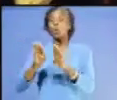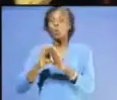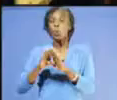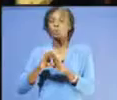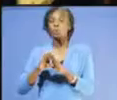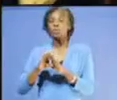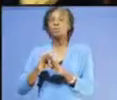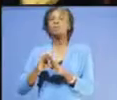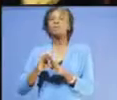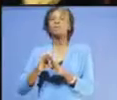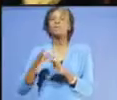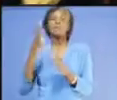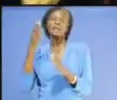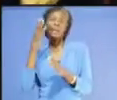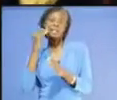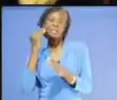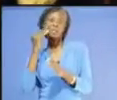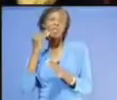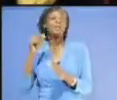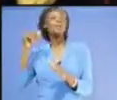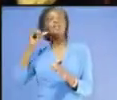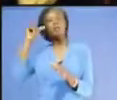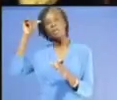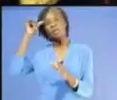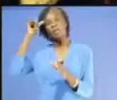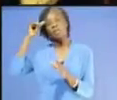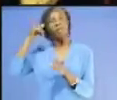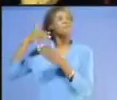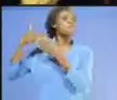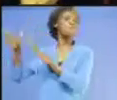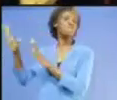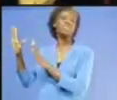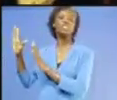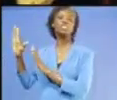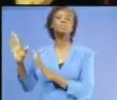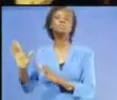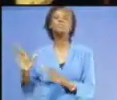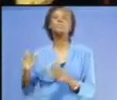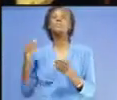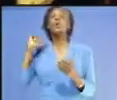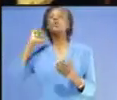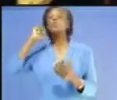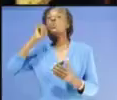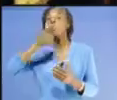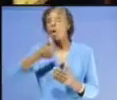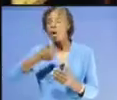Because yesterday's past and gone, but tomorrow is forever.